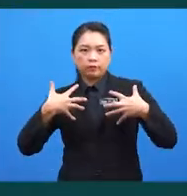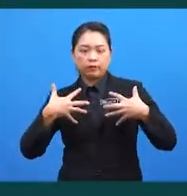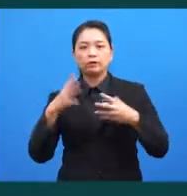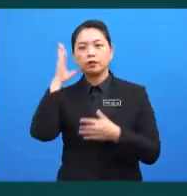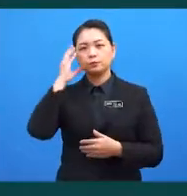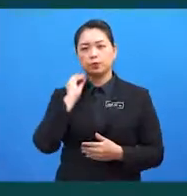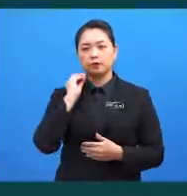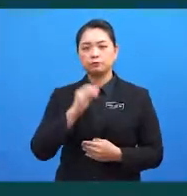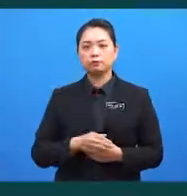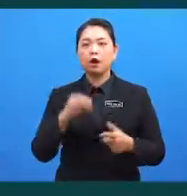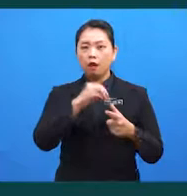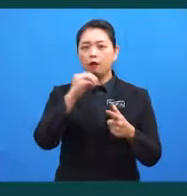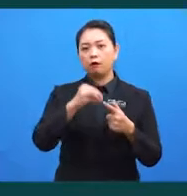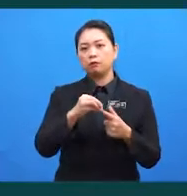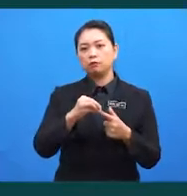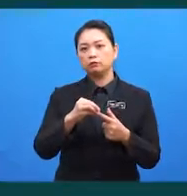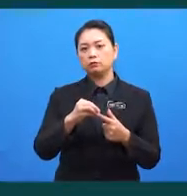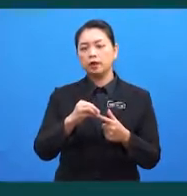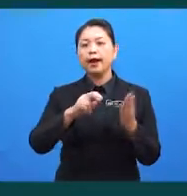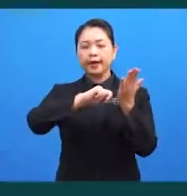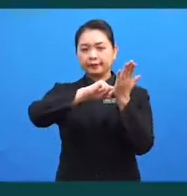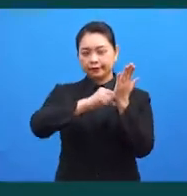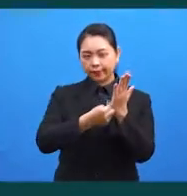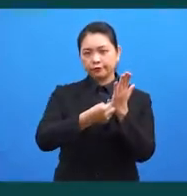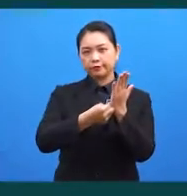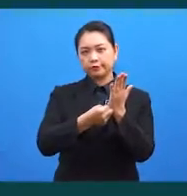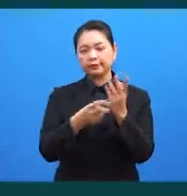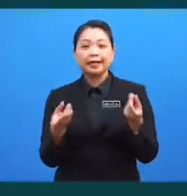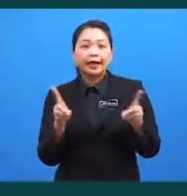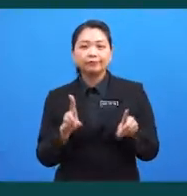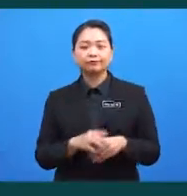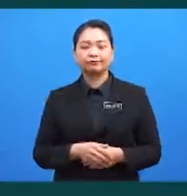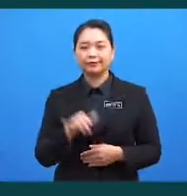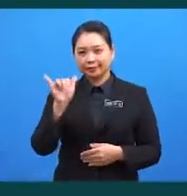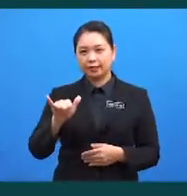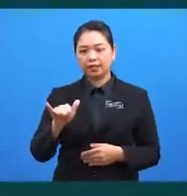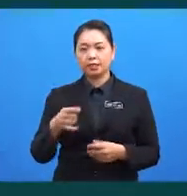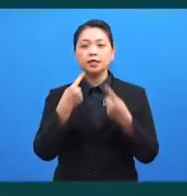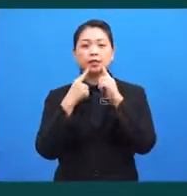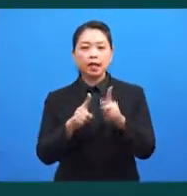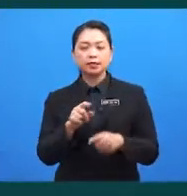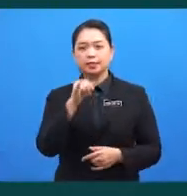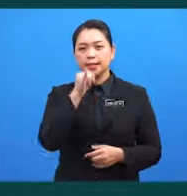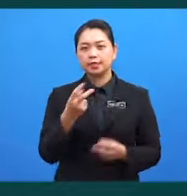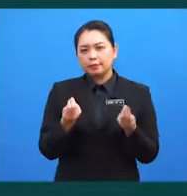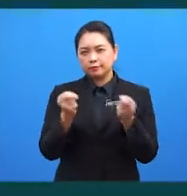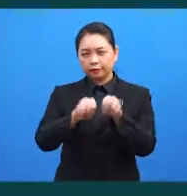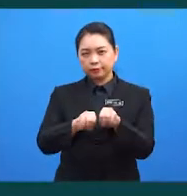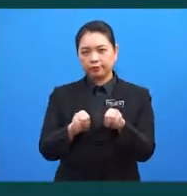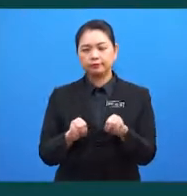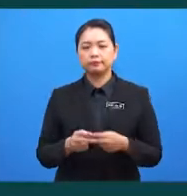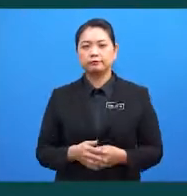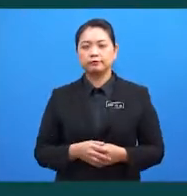experience or a natural delight? Yes, the answer is a natural